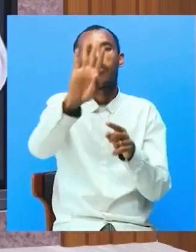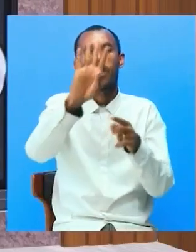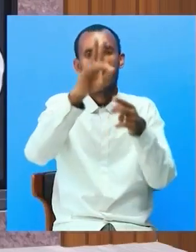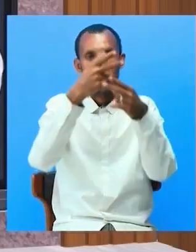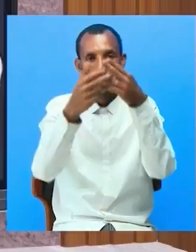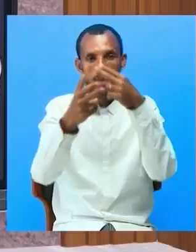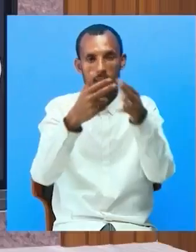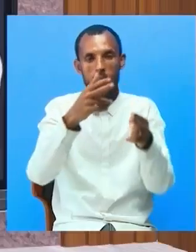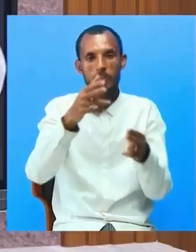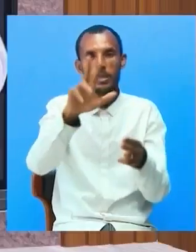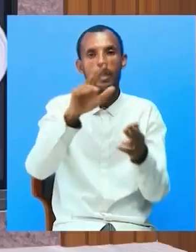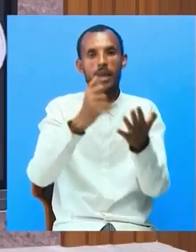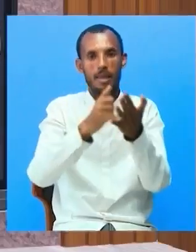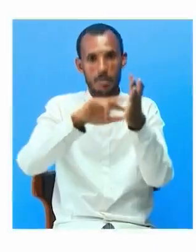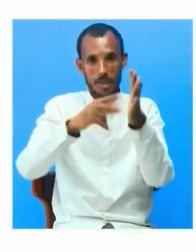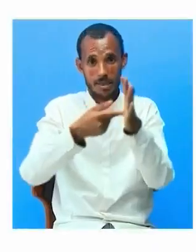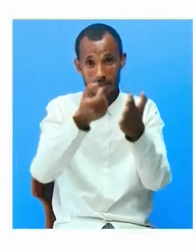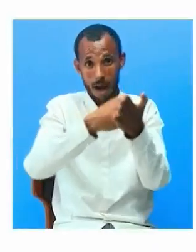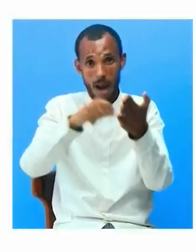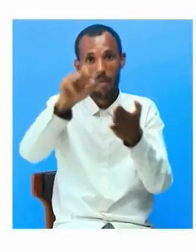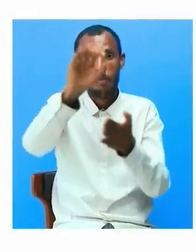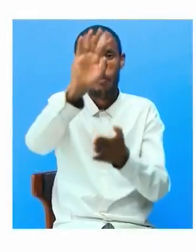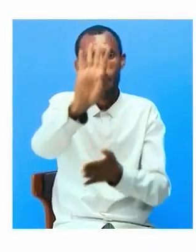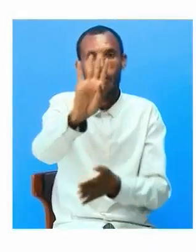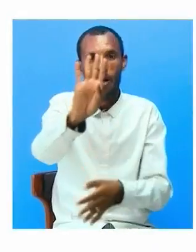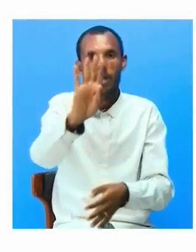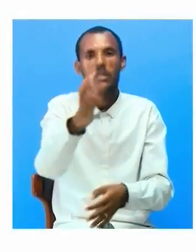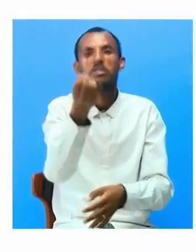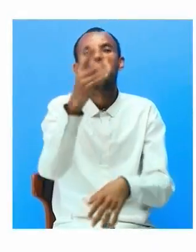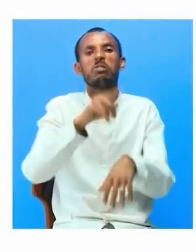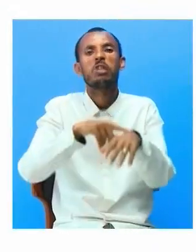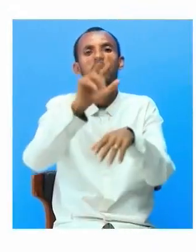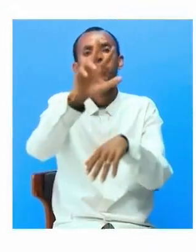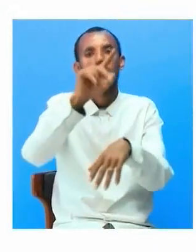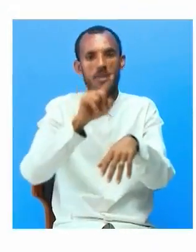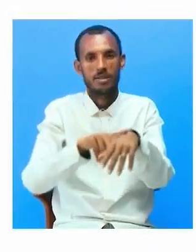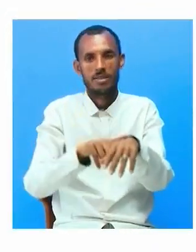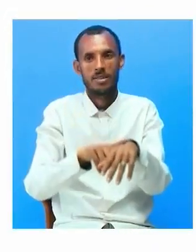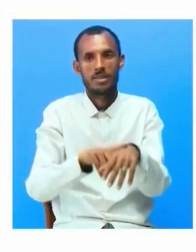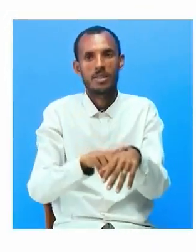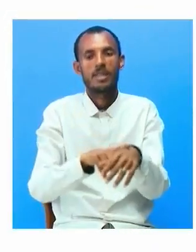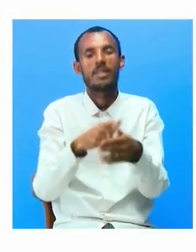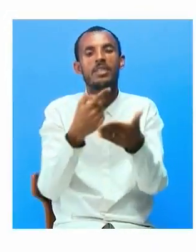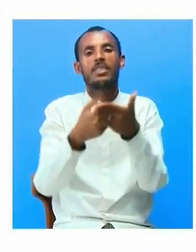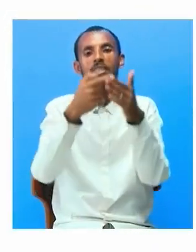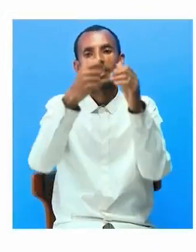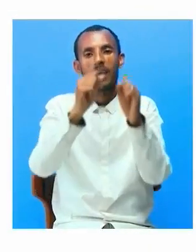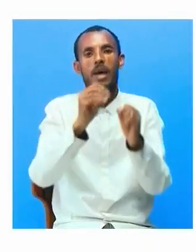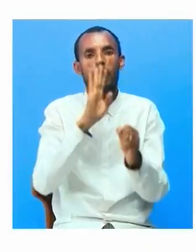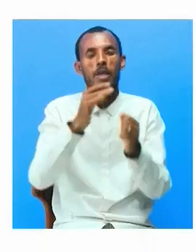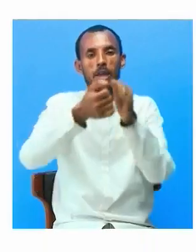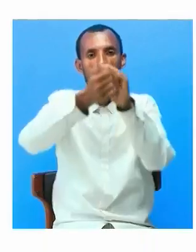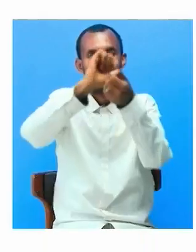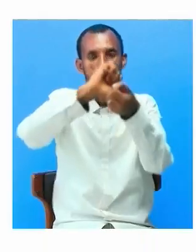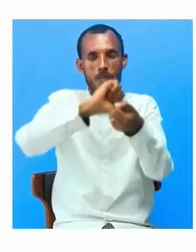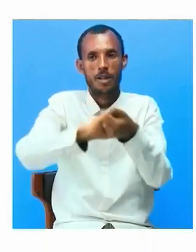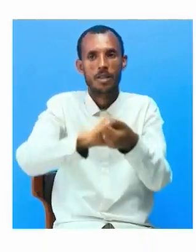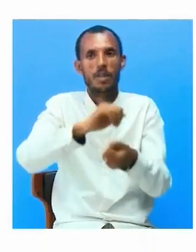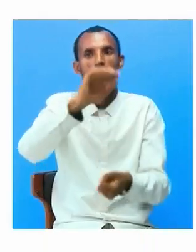Write 4 3 times, it means. Therefore, here, this can be converted in the form of sum in this